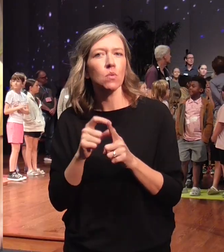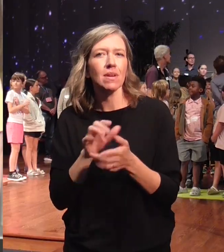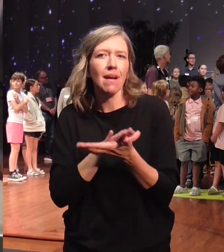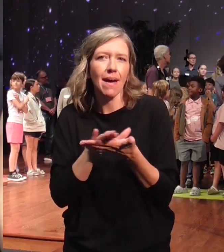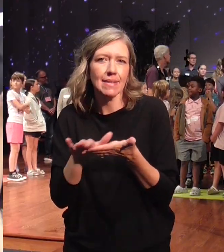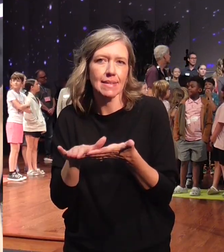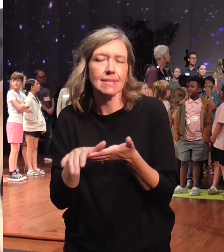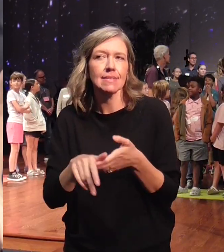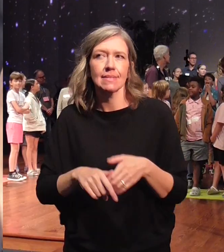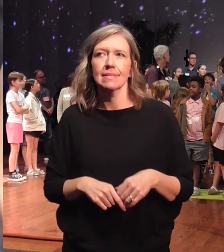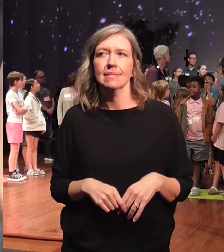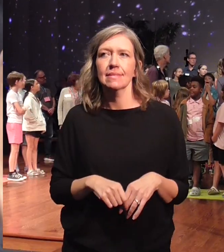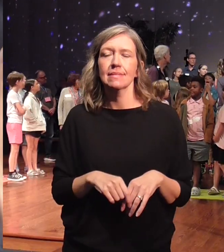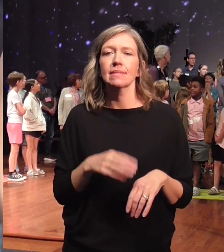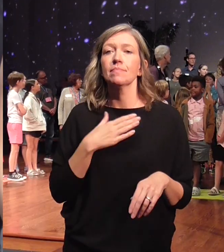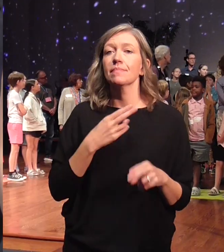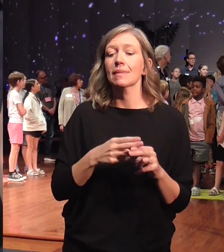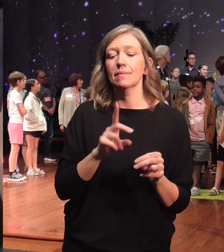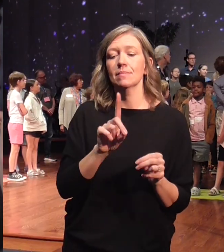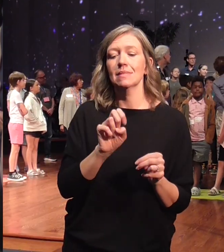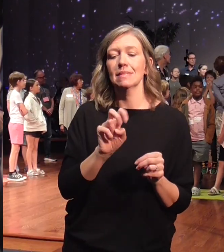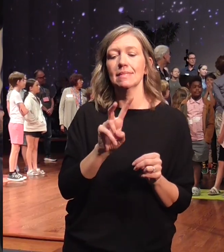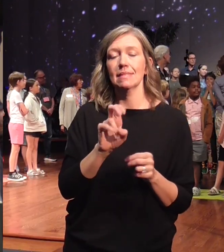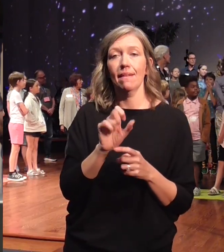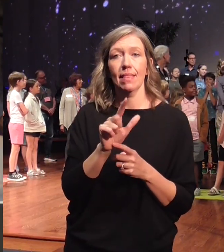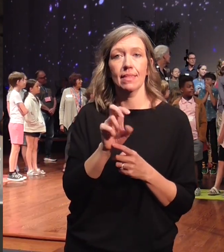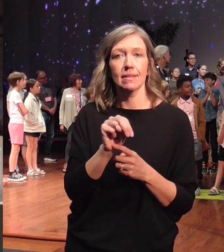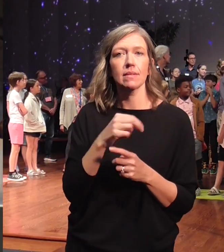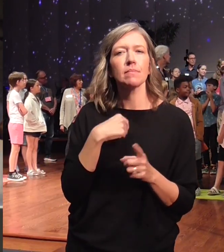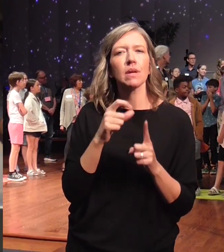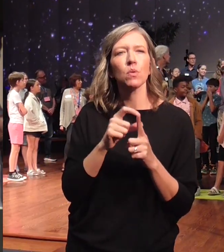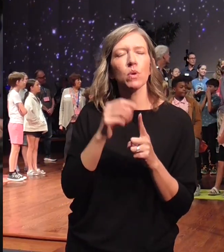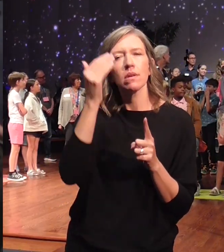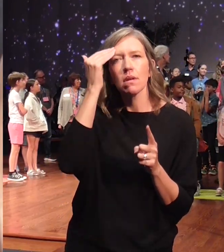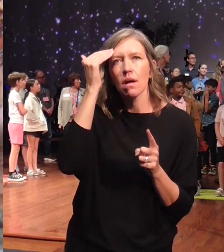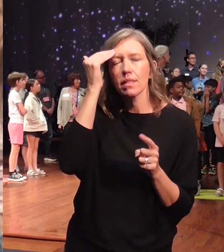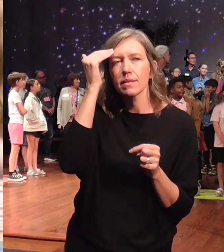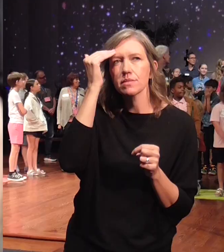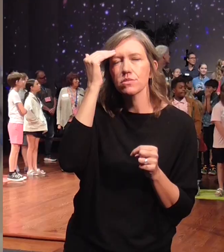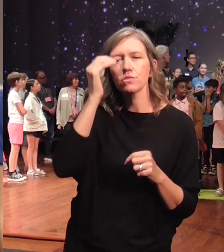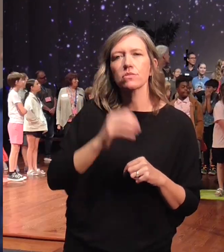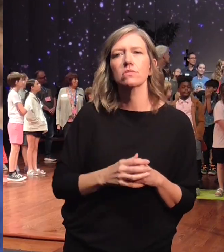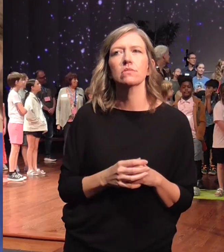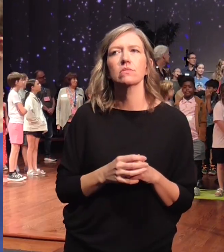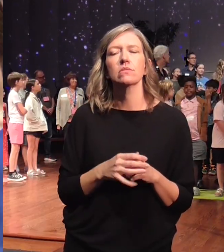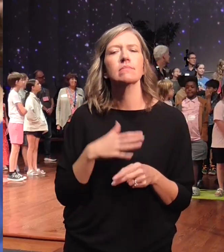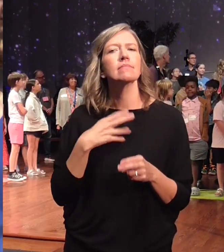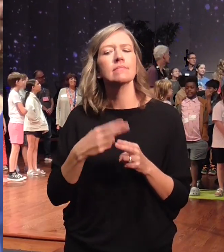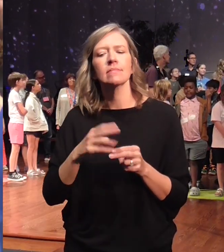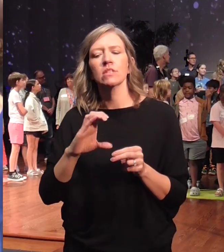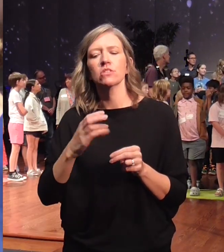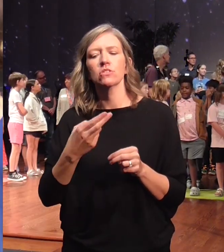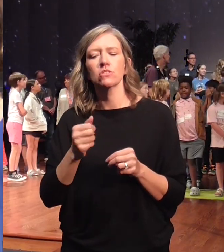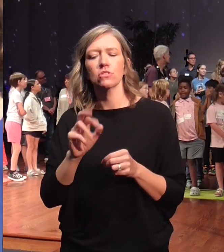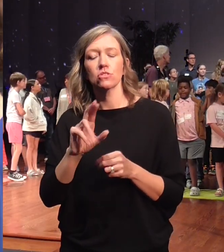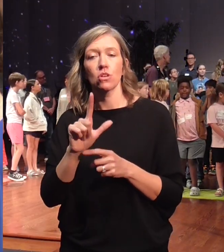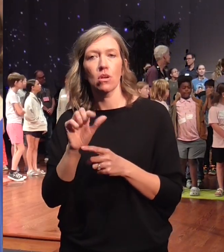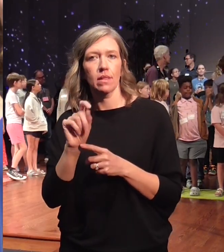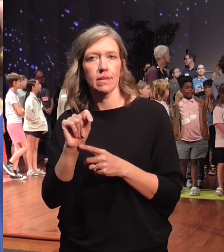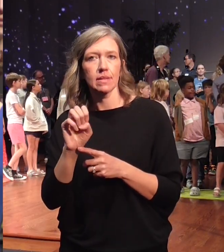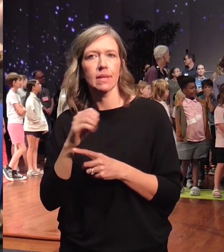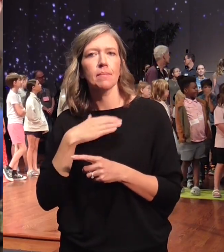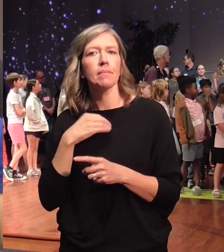kindness. My name is Devlin, and my power word is knowledge. My name is Charlotte, and my power word